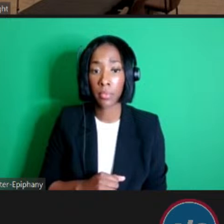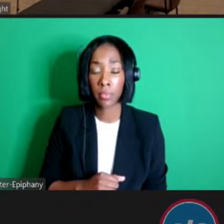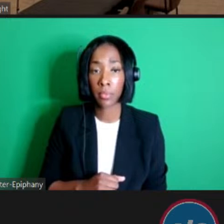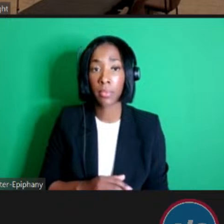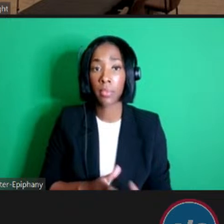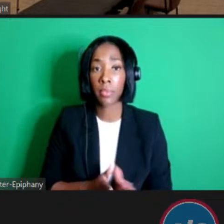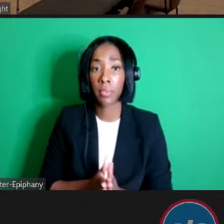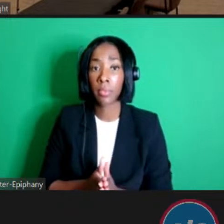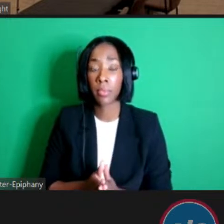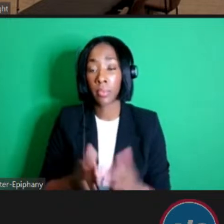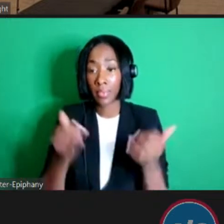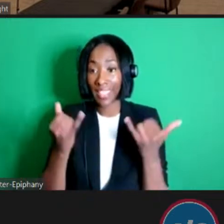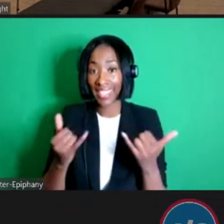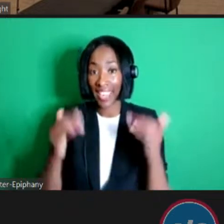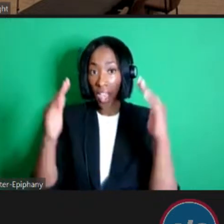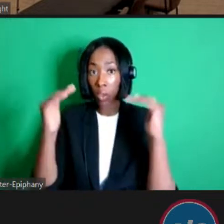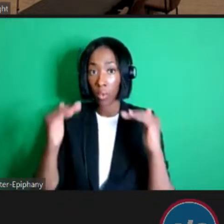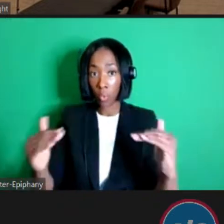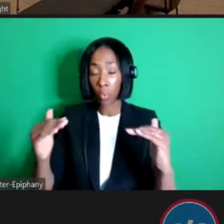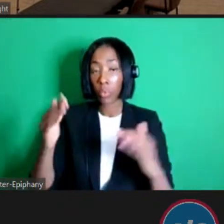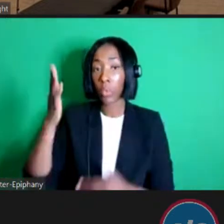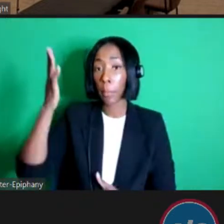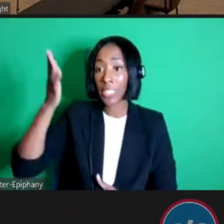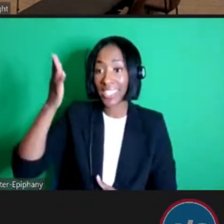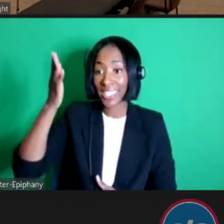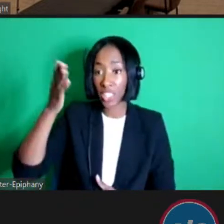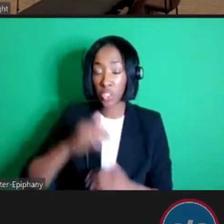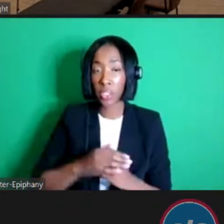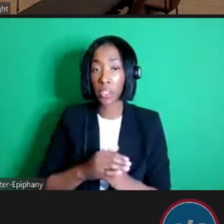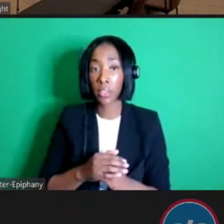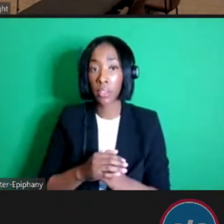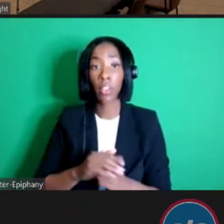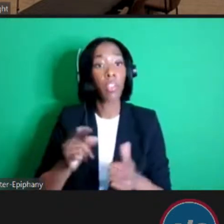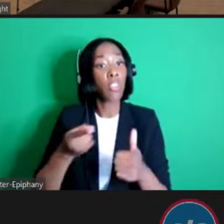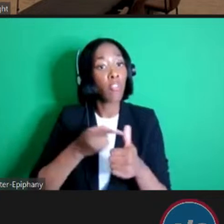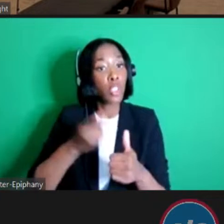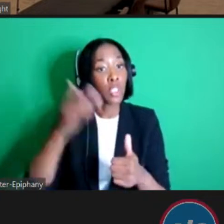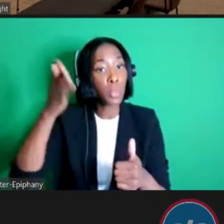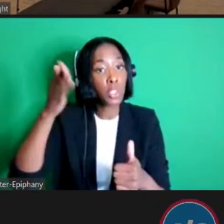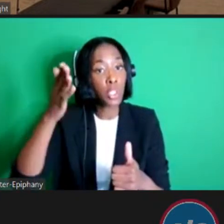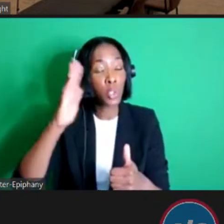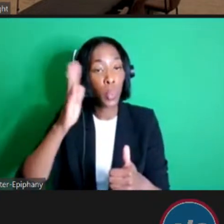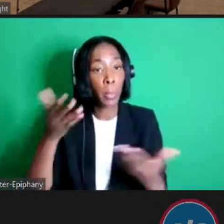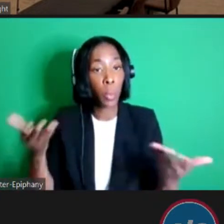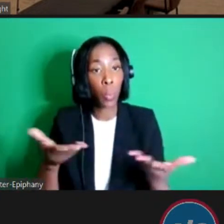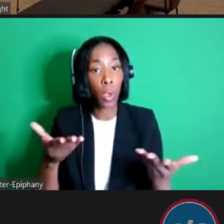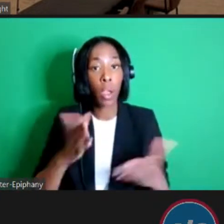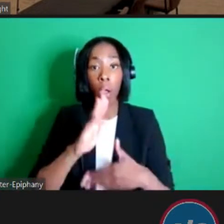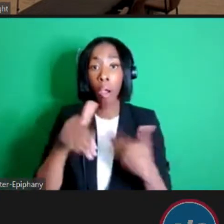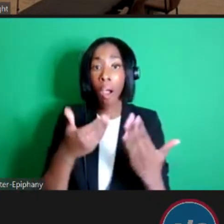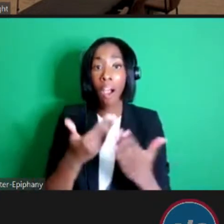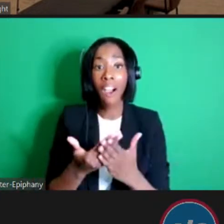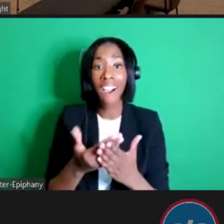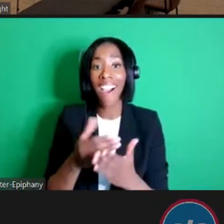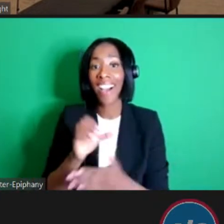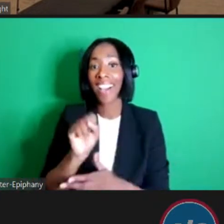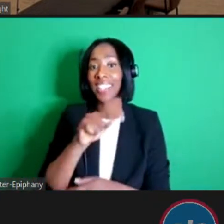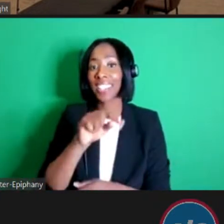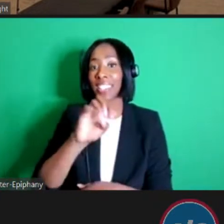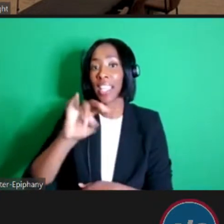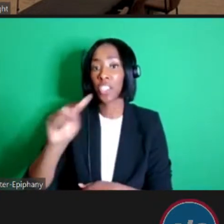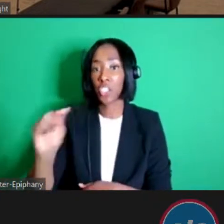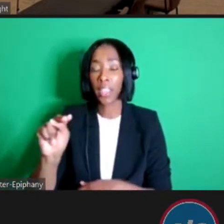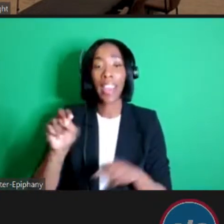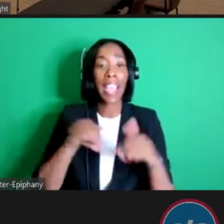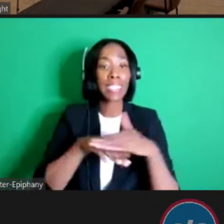So now we move to our presentations. The first presentation will be on the All Stations Accessible Program, ASAP